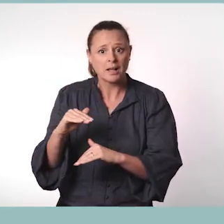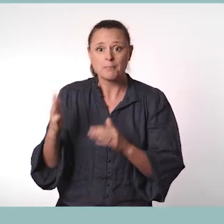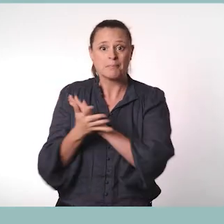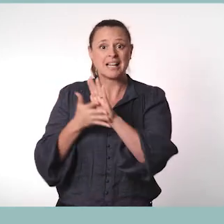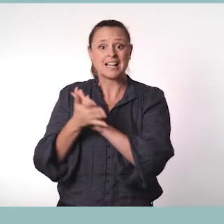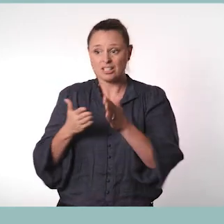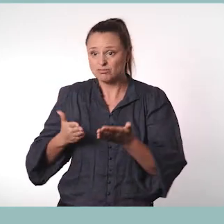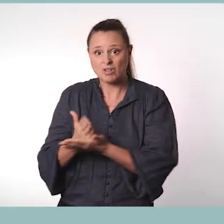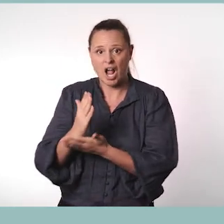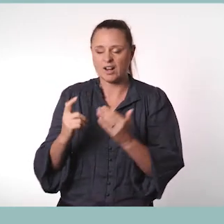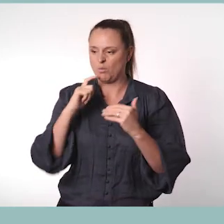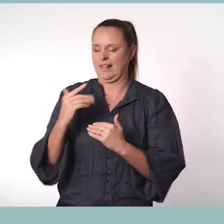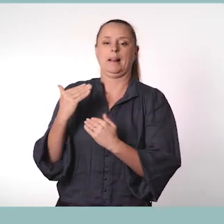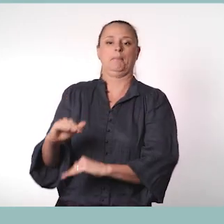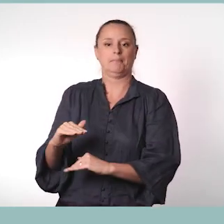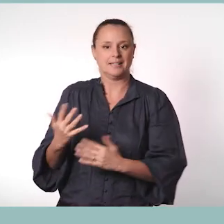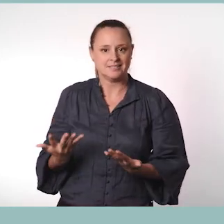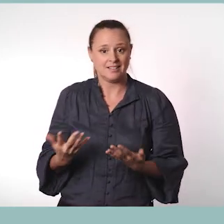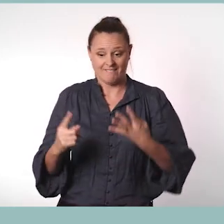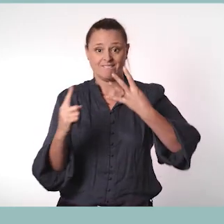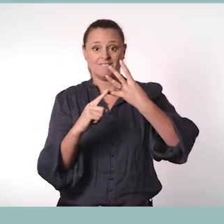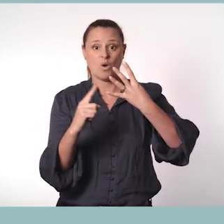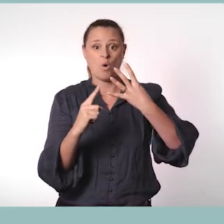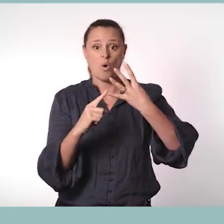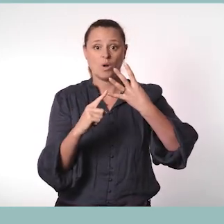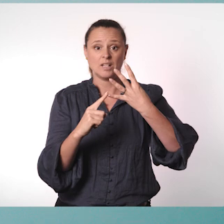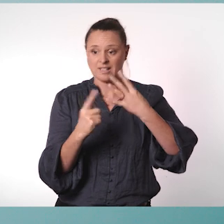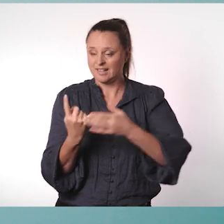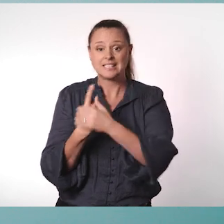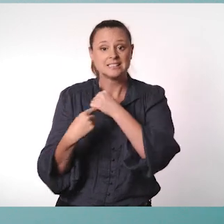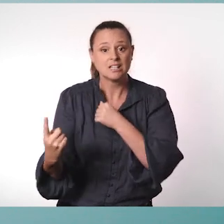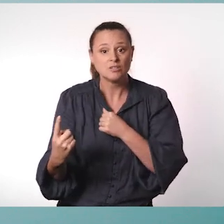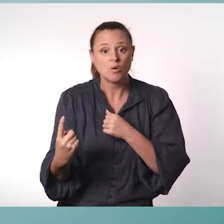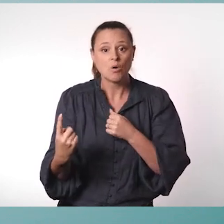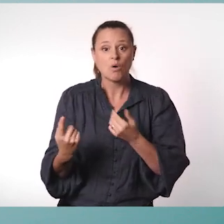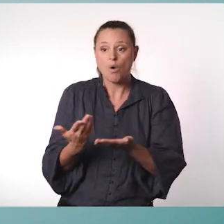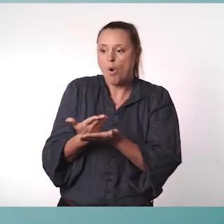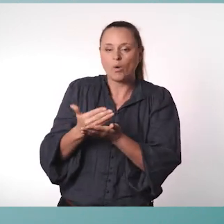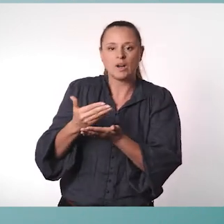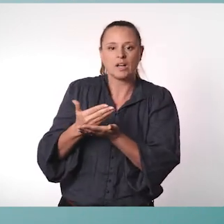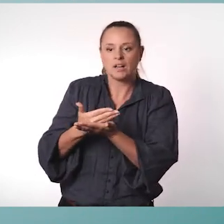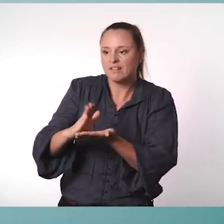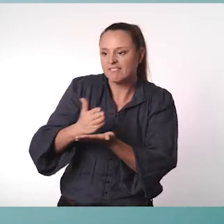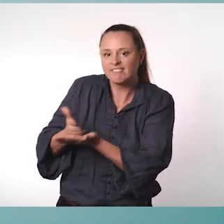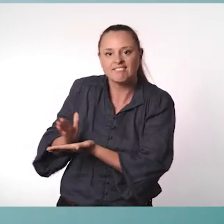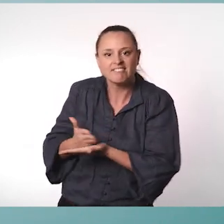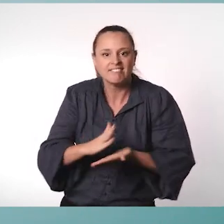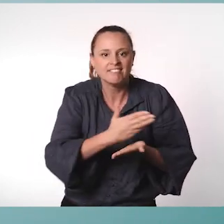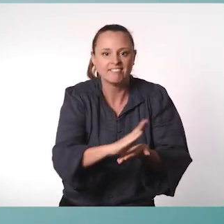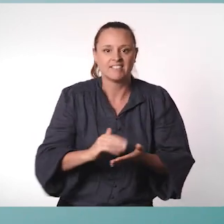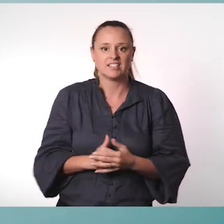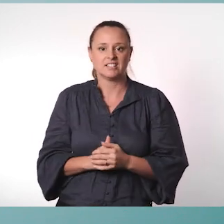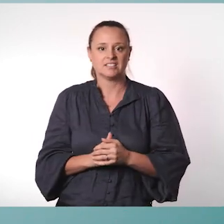met. Lastly, social segregation and exclusion. People with disabilities often face barriers that keep them from